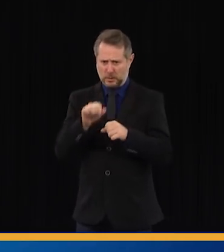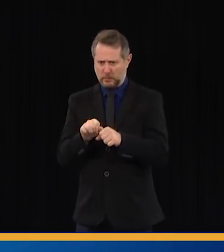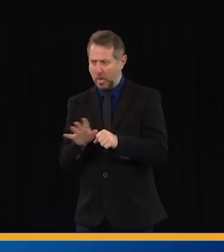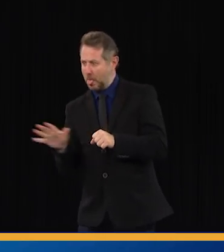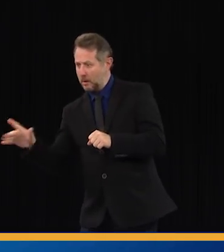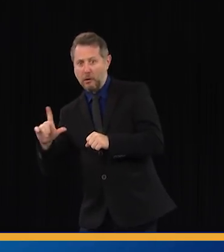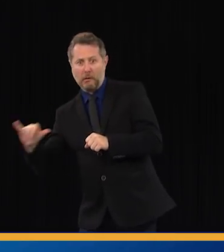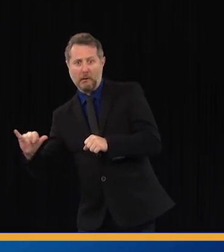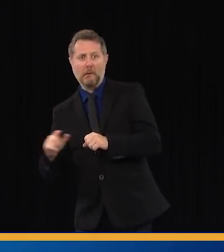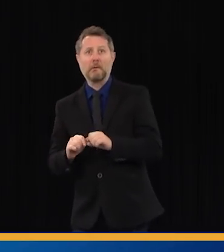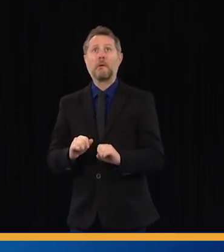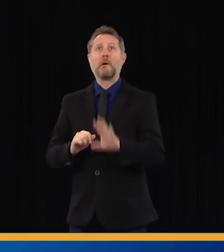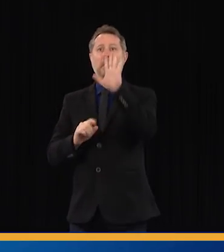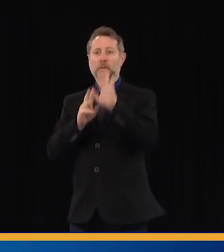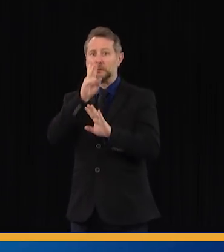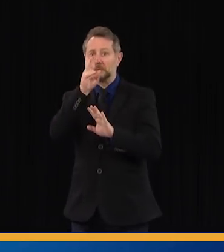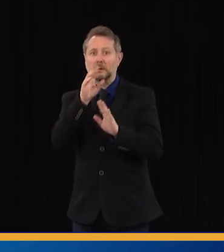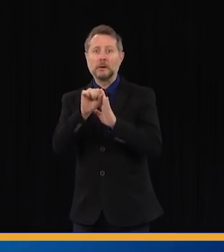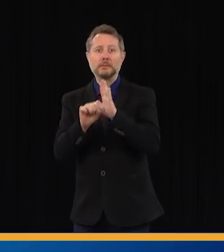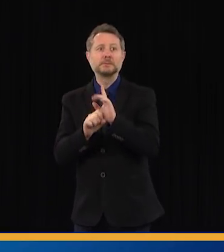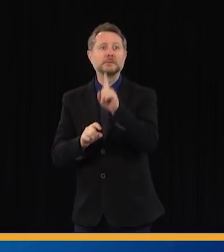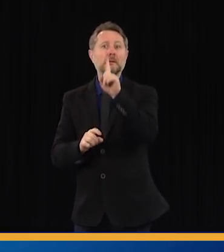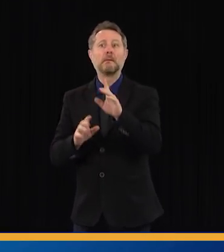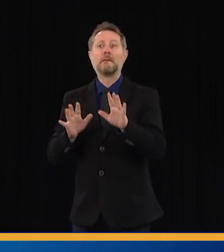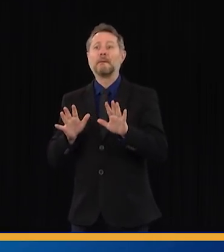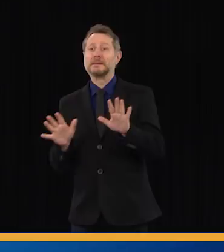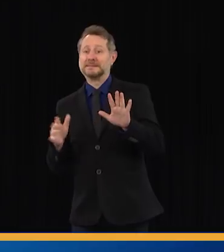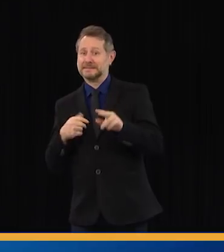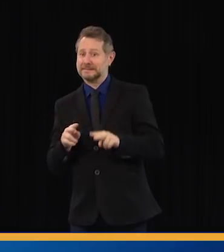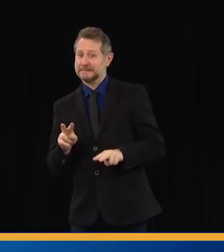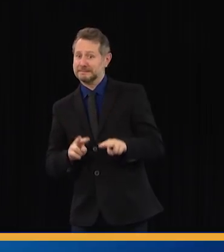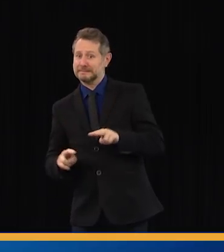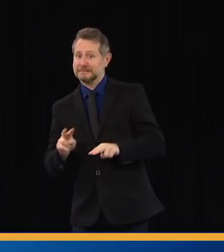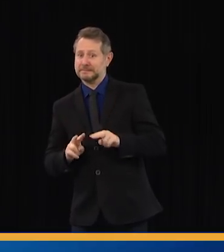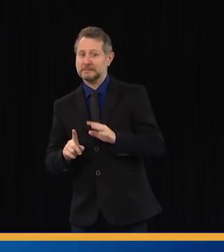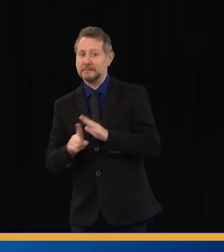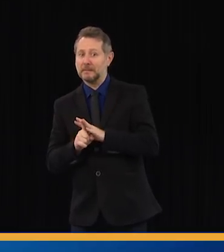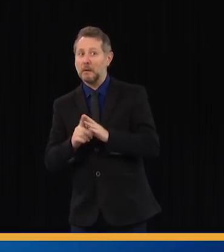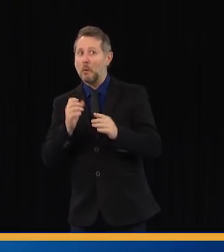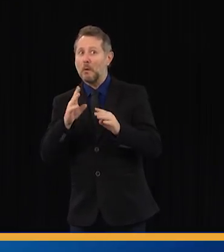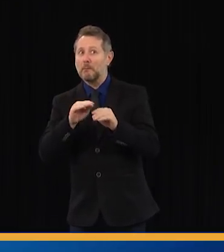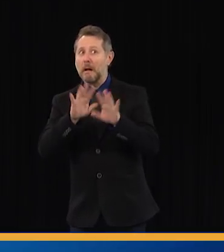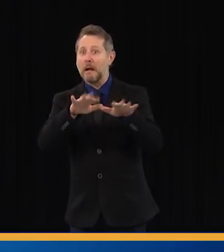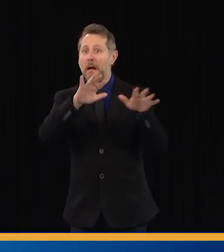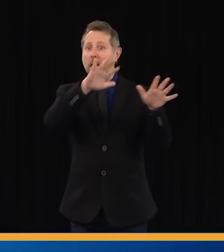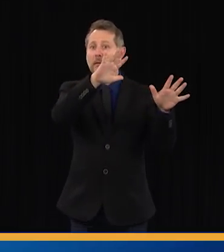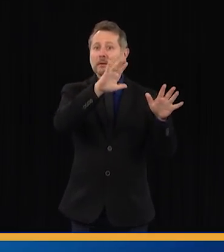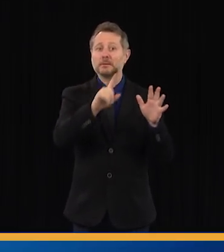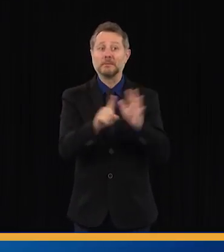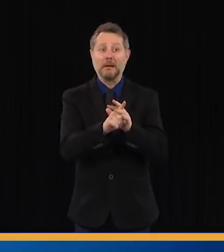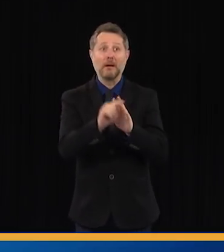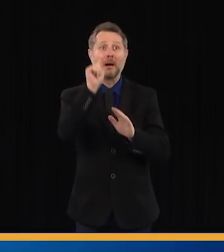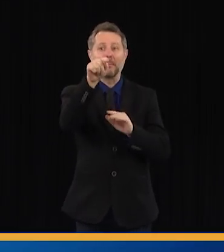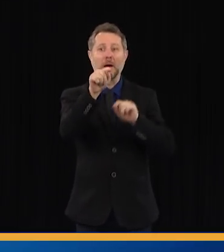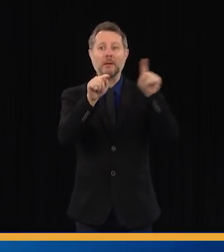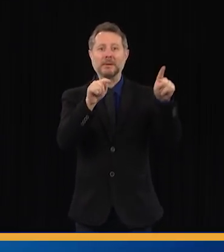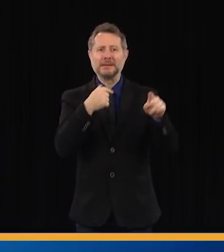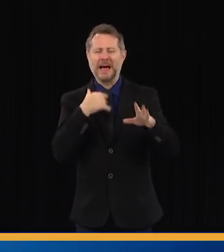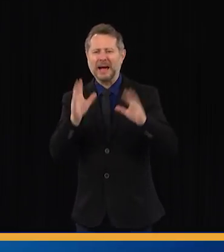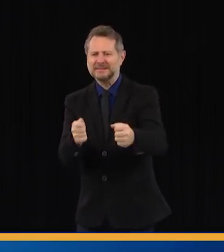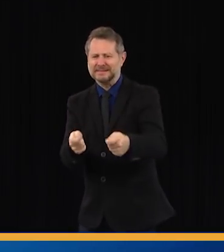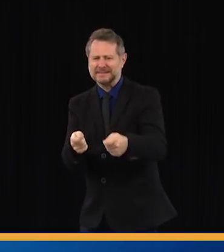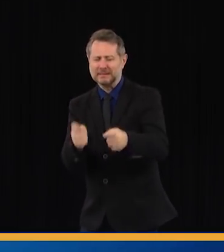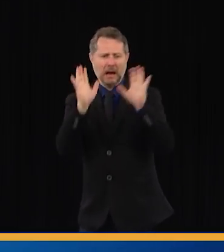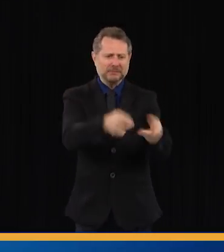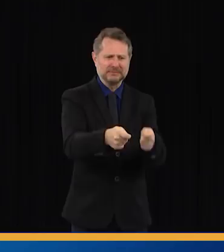very aggressive. When we get a little cluster, a spot that's acting up, we jump on it. This is like